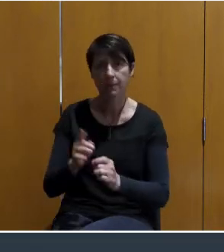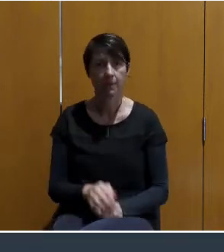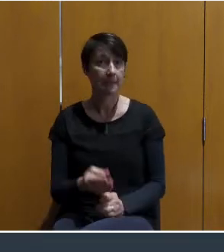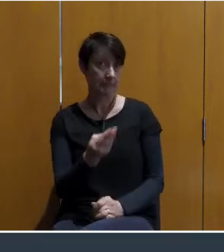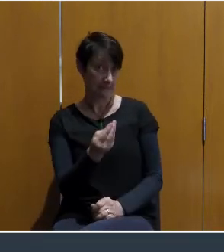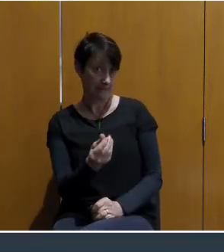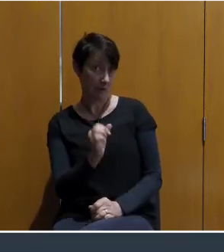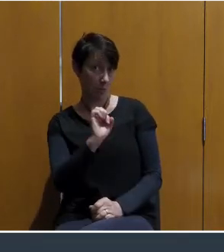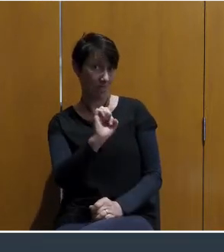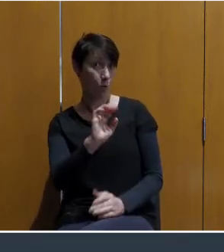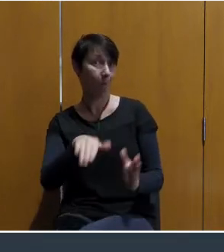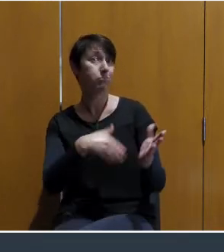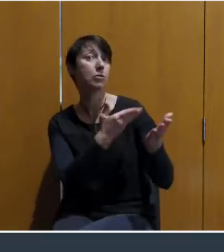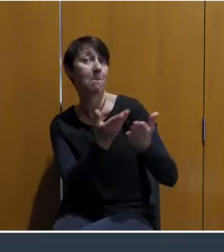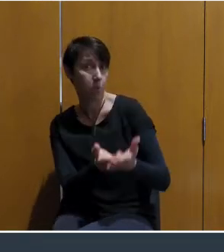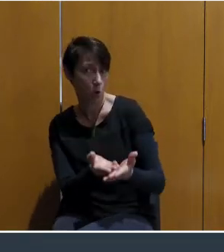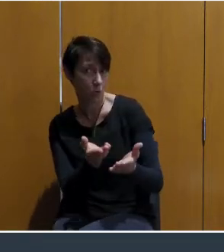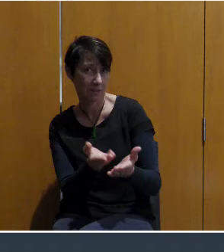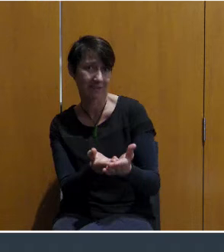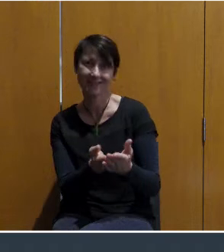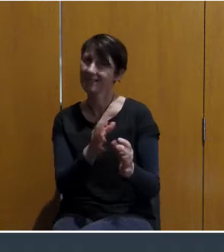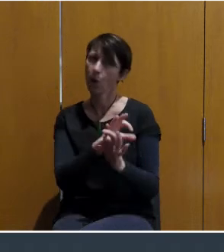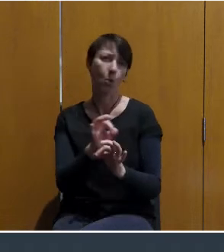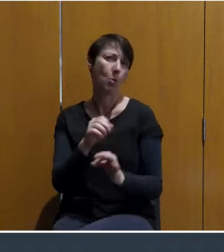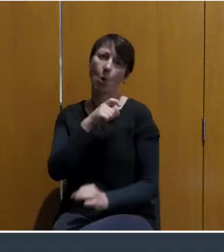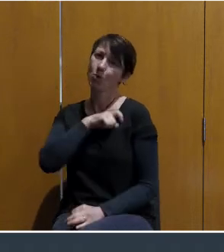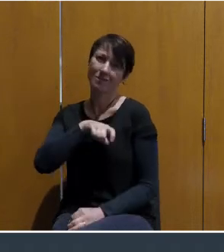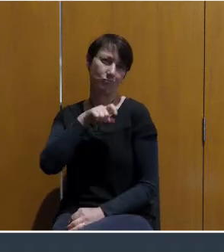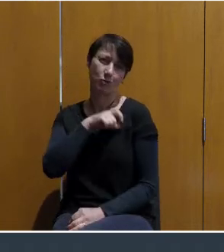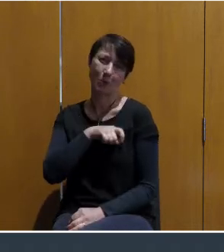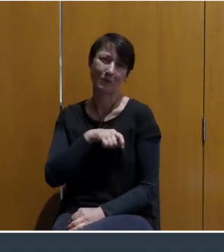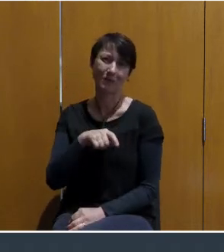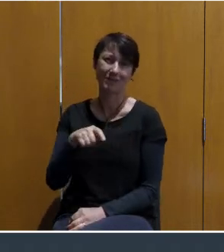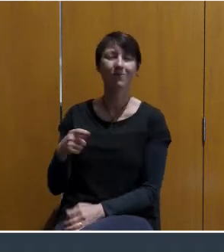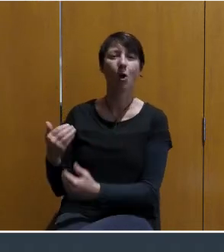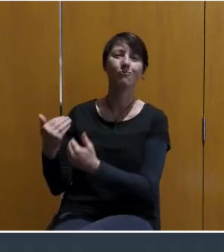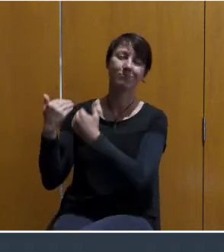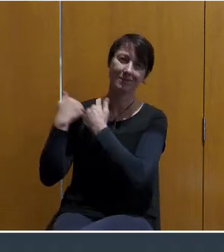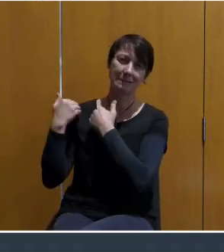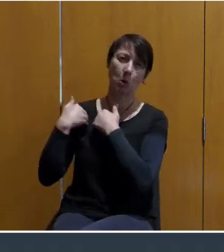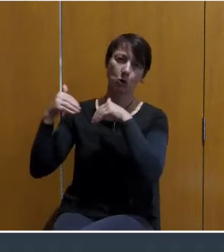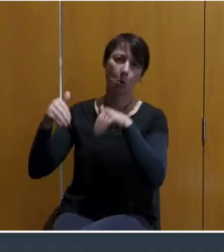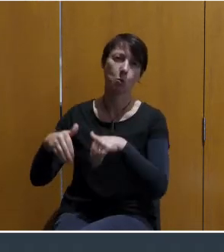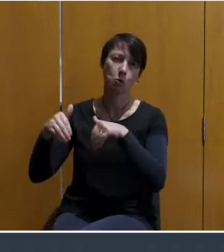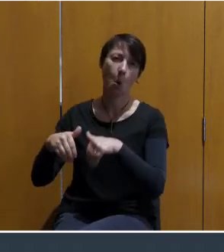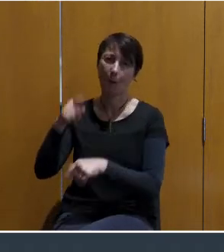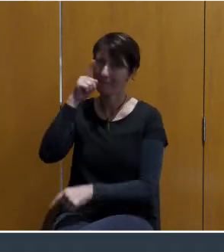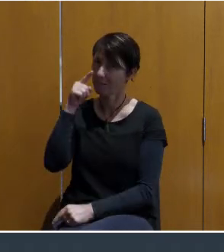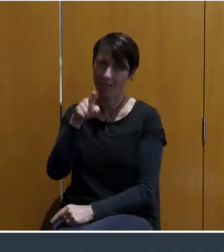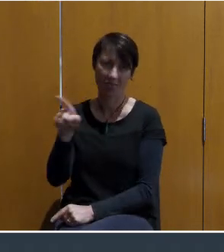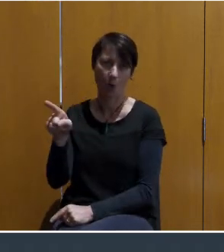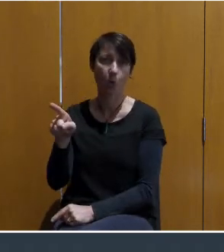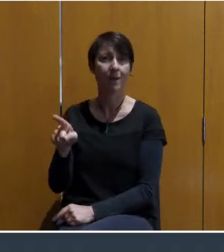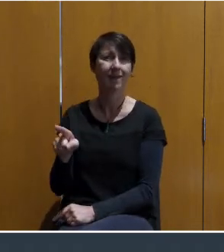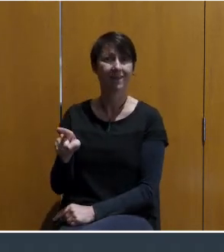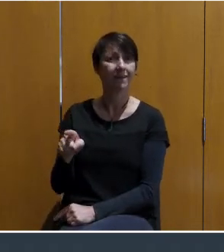will not be for the betterment of the responsible dog owner of Napier. It will be limiting for the good people,